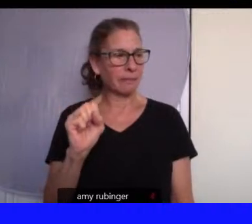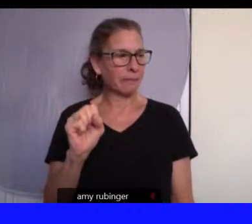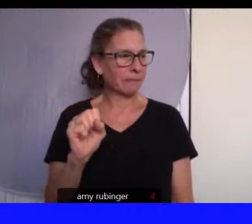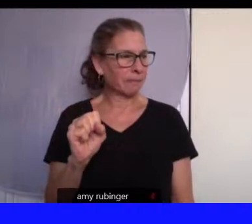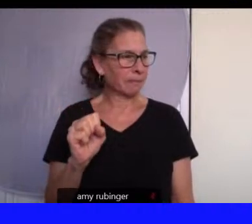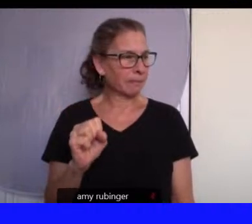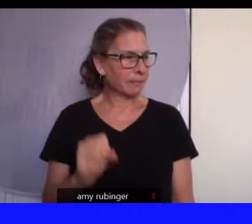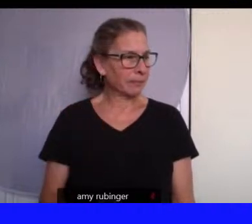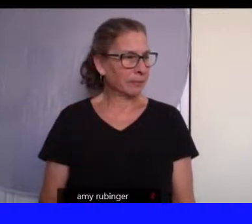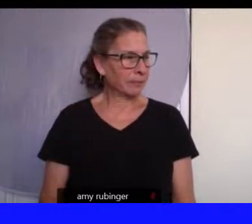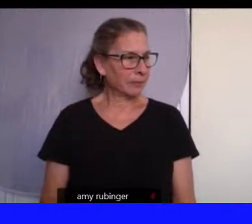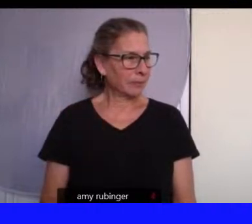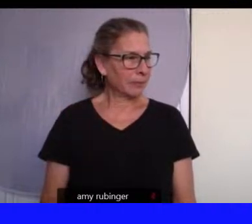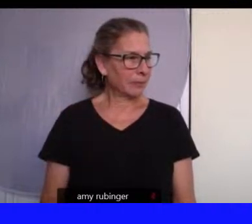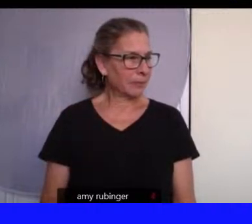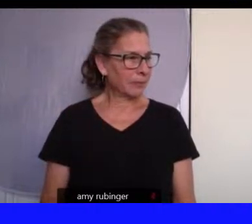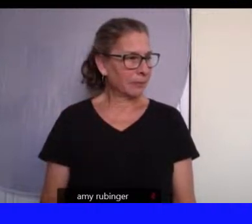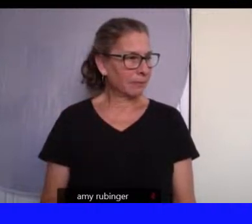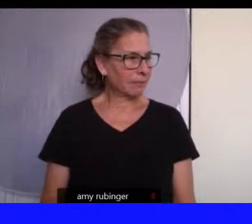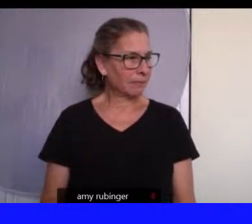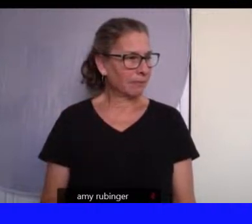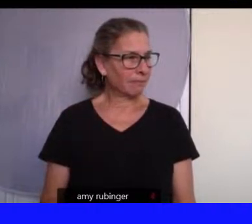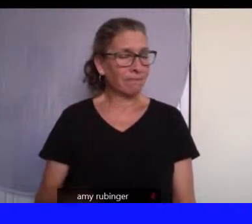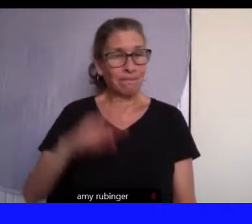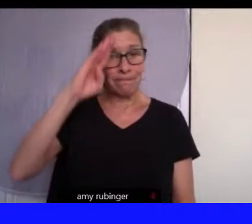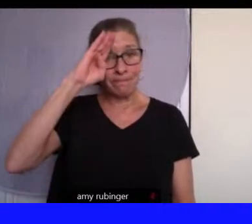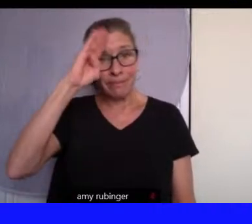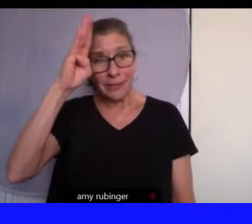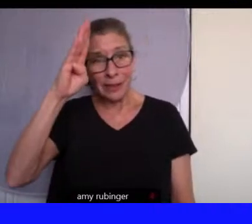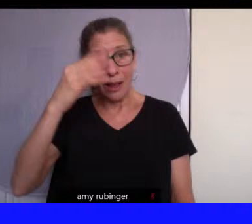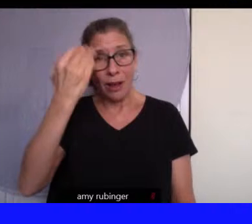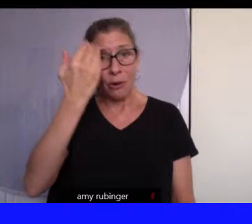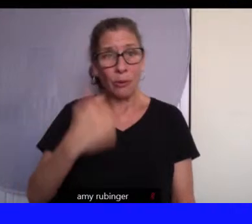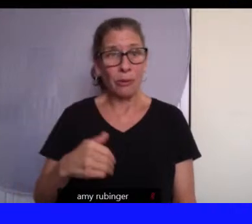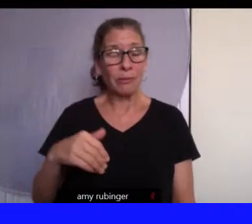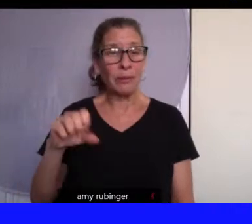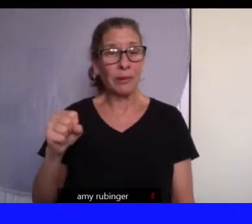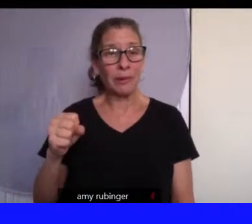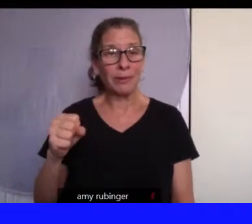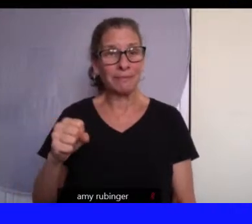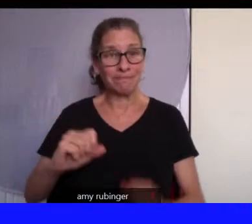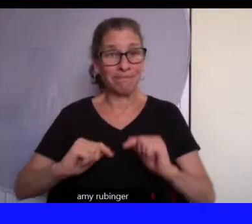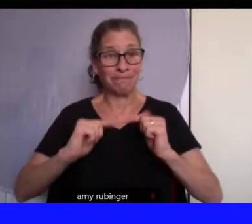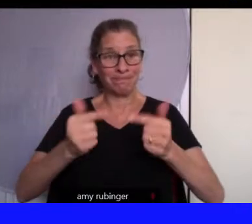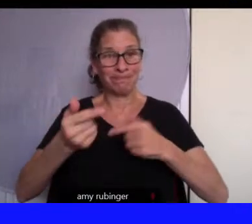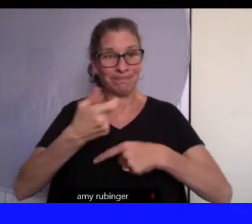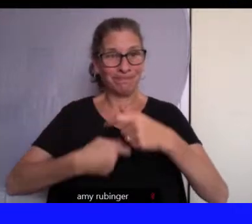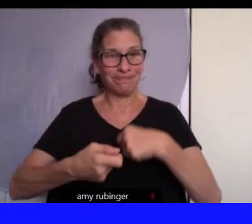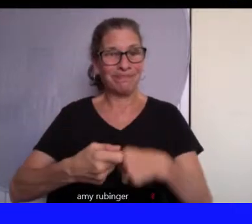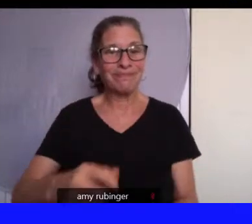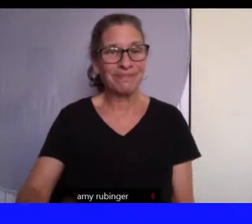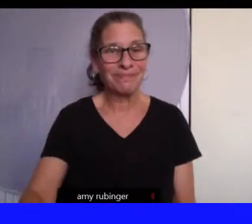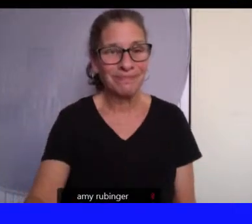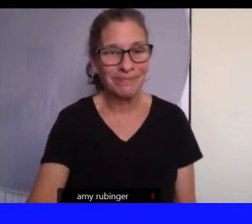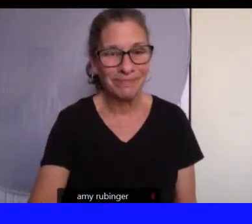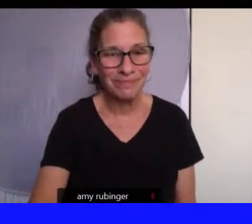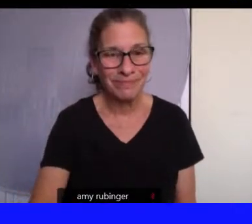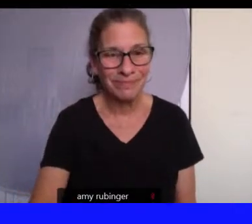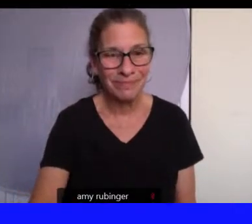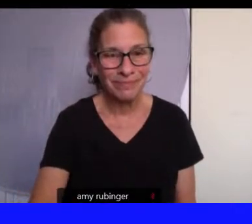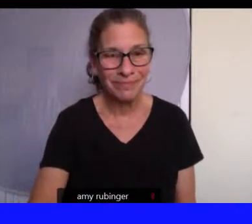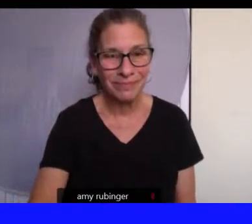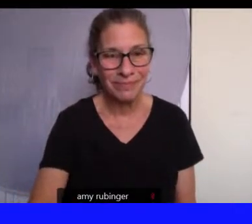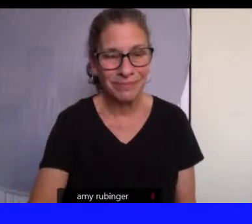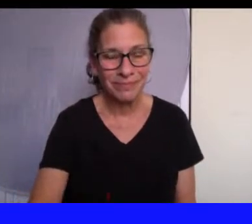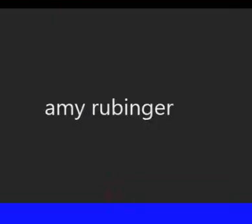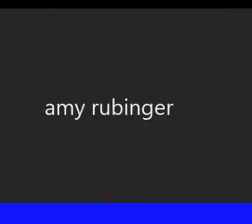in time when the benchmark was set, and let's imagine that we had Epic then and you had the same level